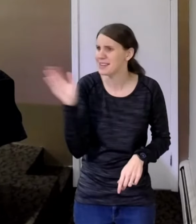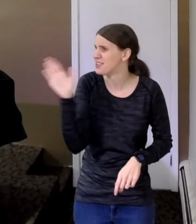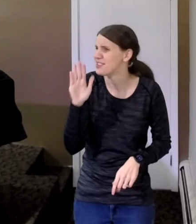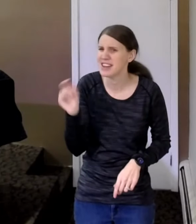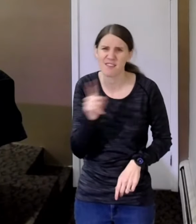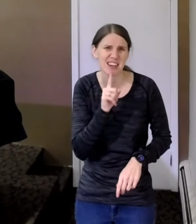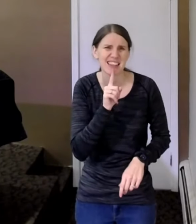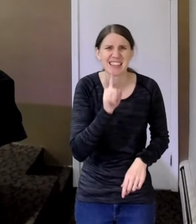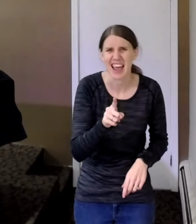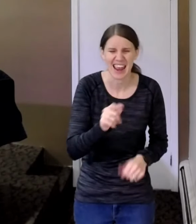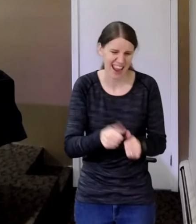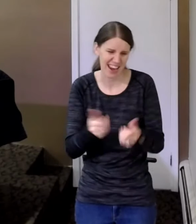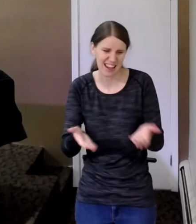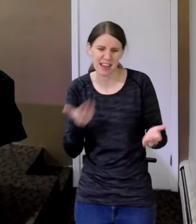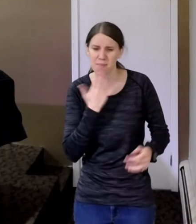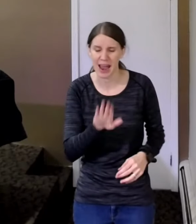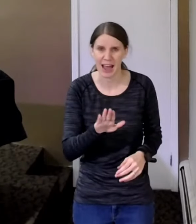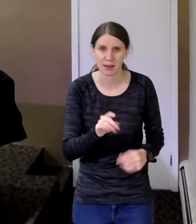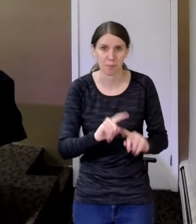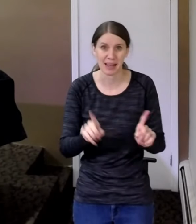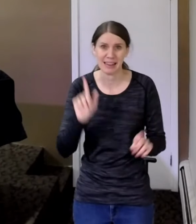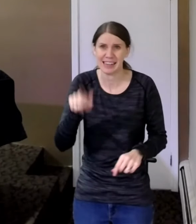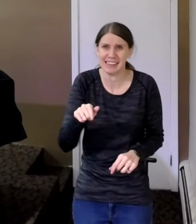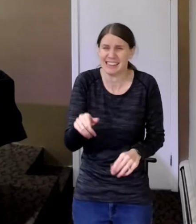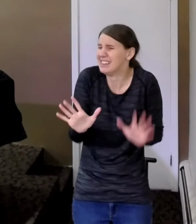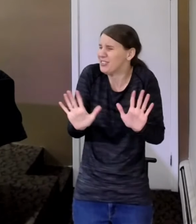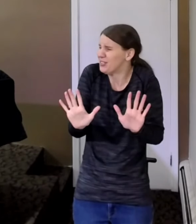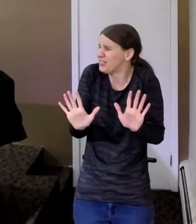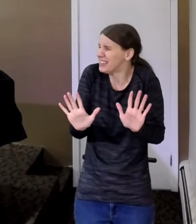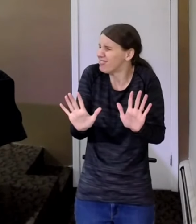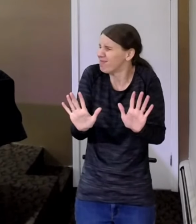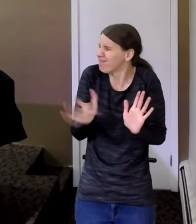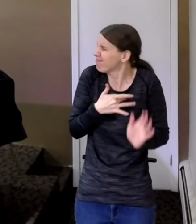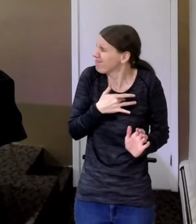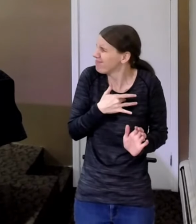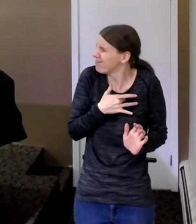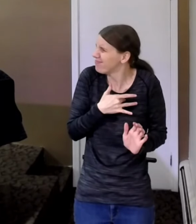said, I wish I hadn't said that, you know?